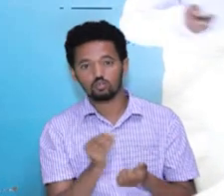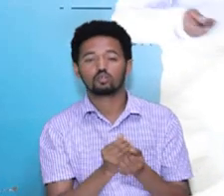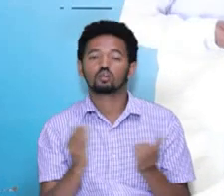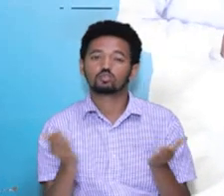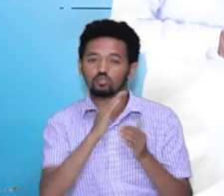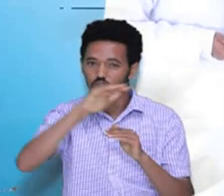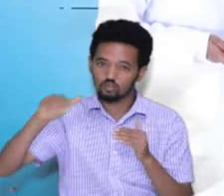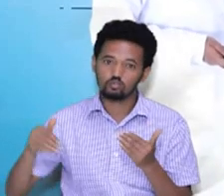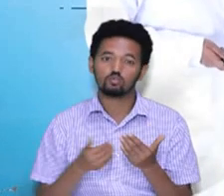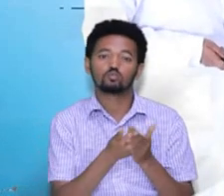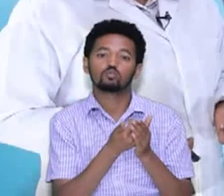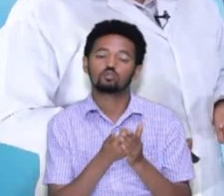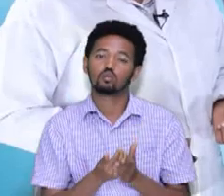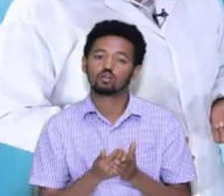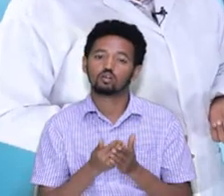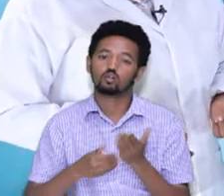in all hemispheres.